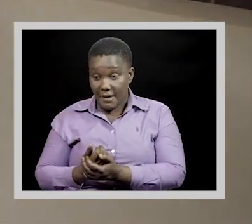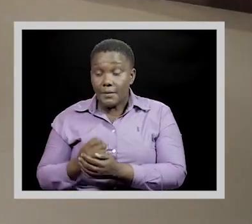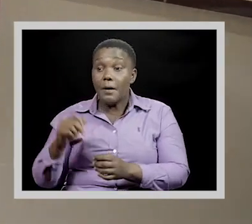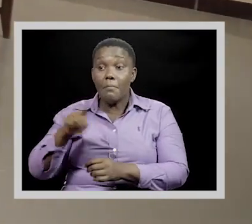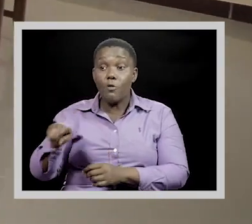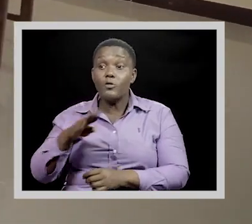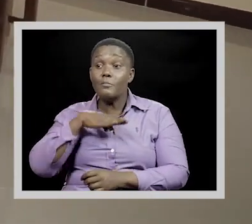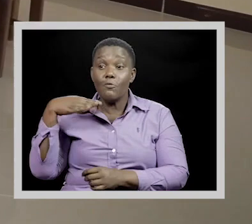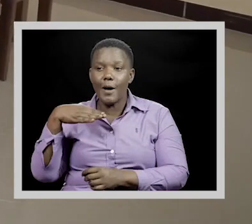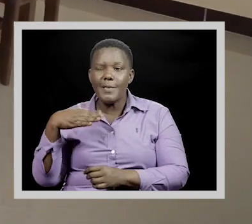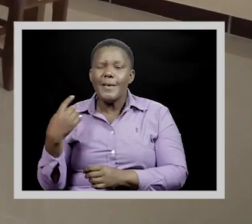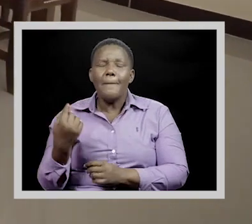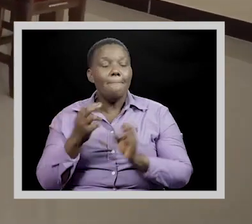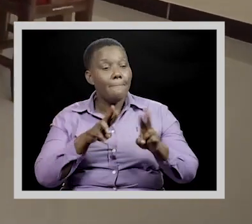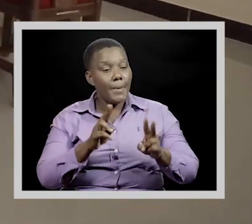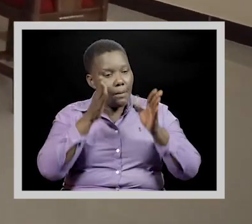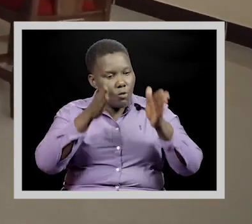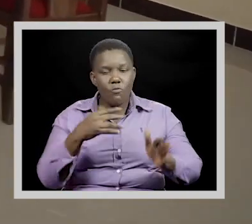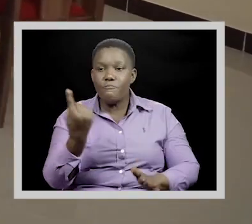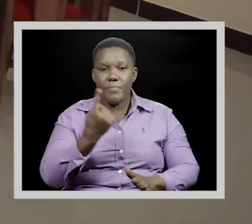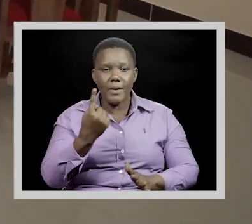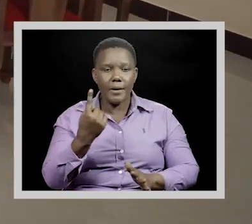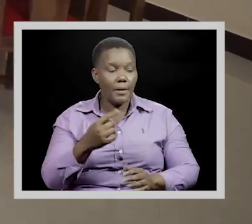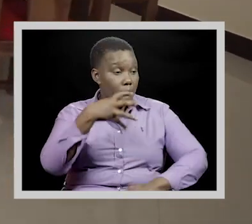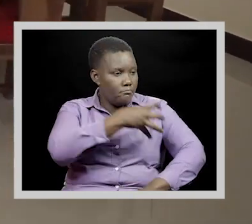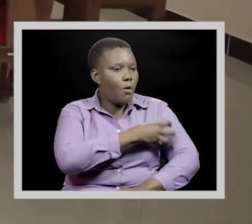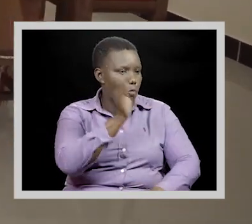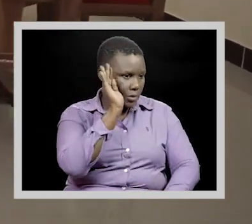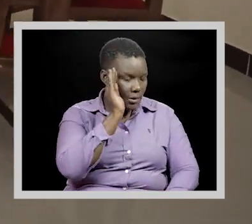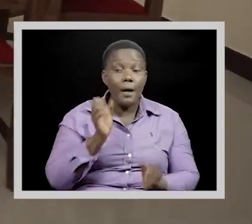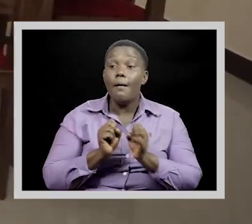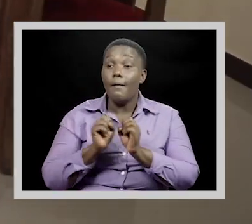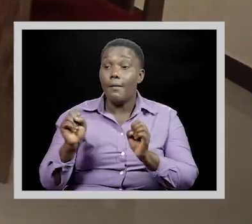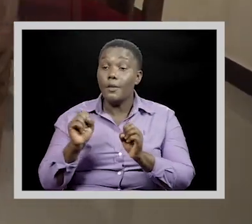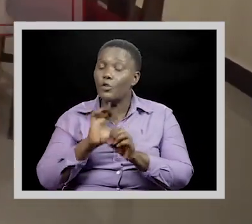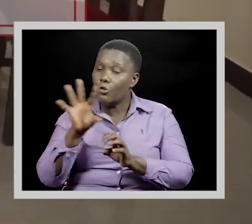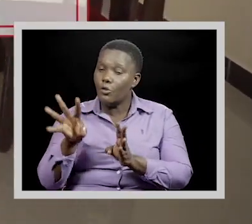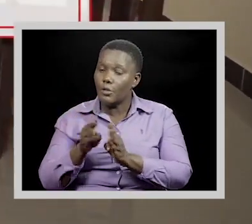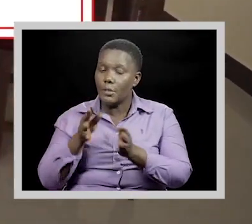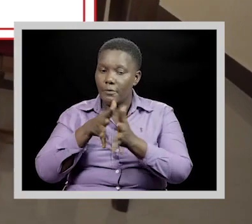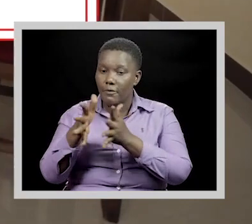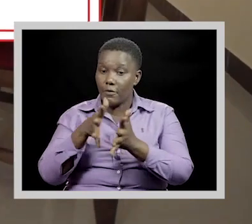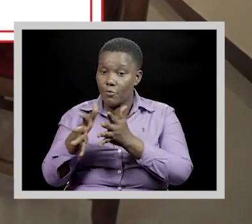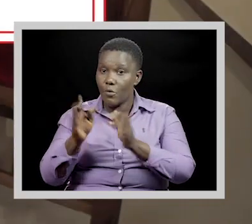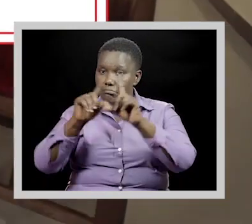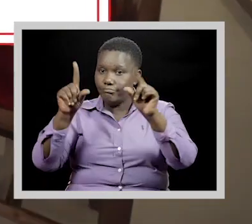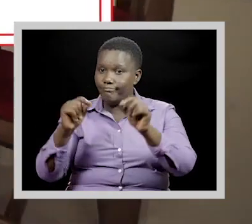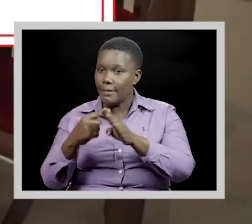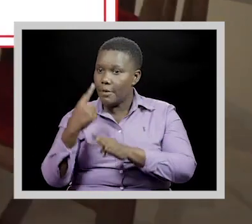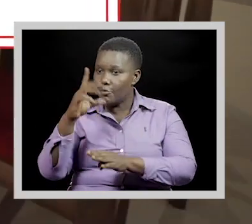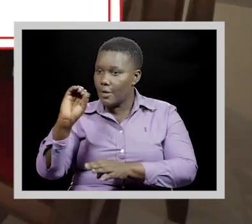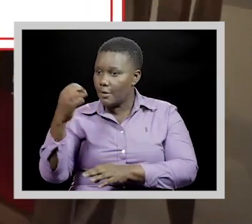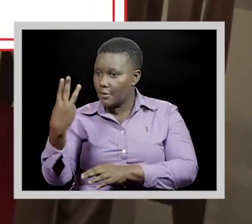Court has original jurisdiction. This is according to Section 103 of the Law of the Child Act, Cap